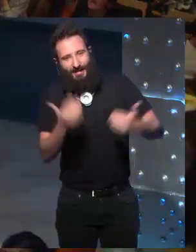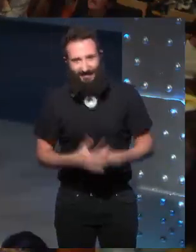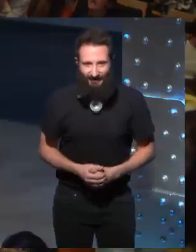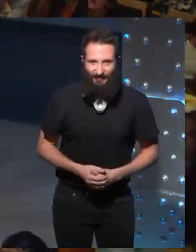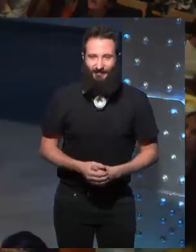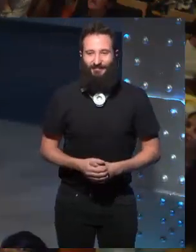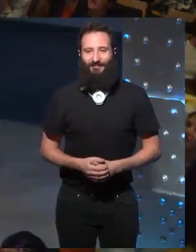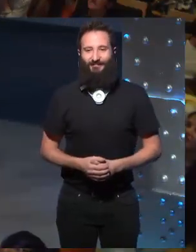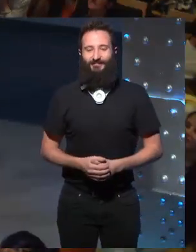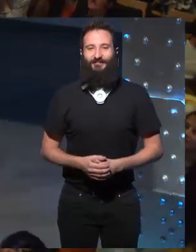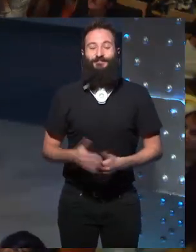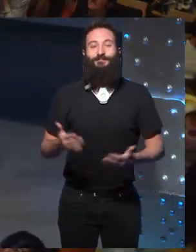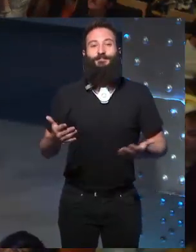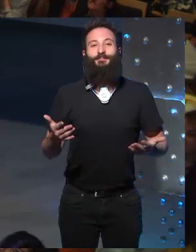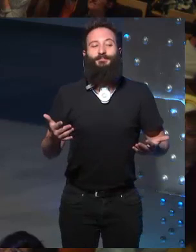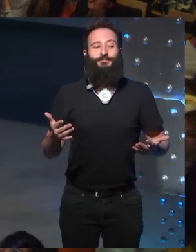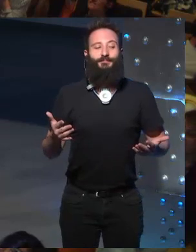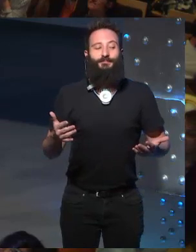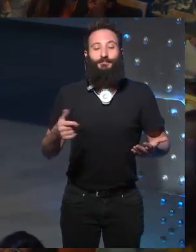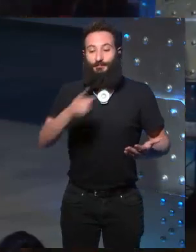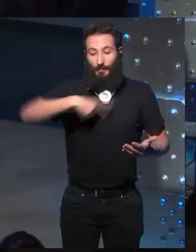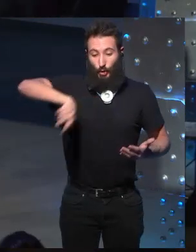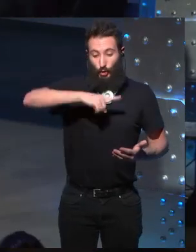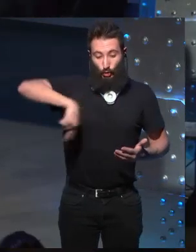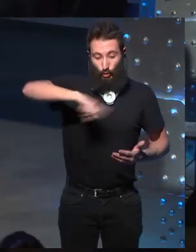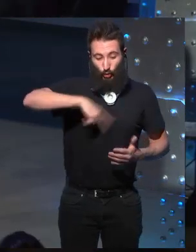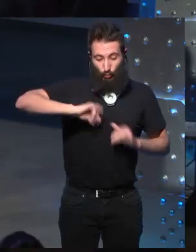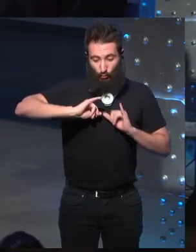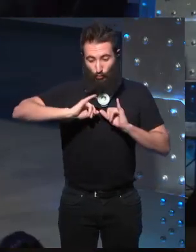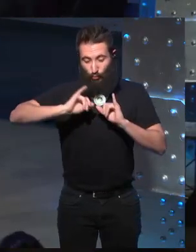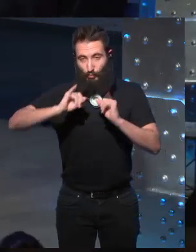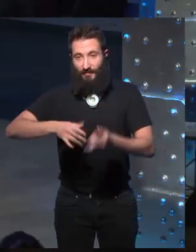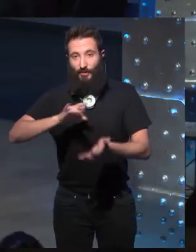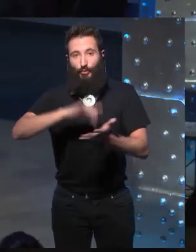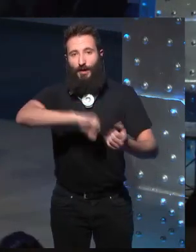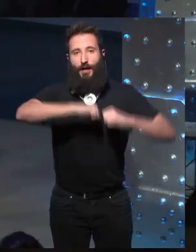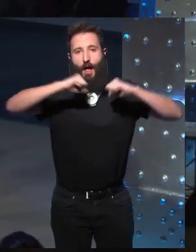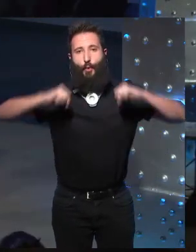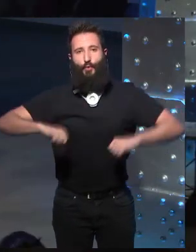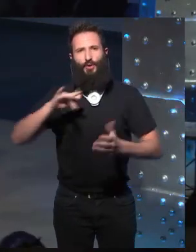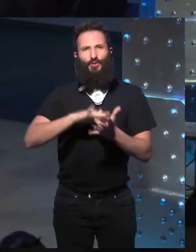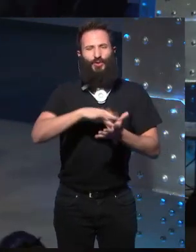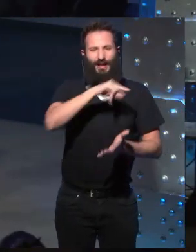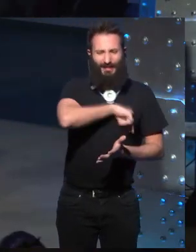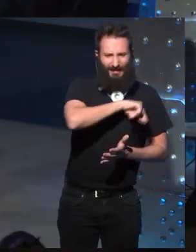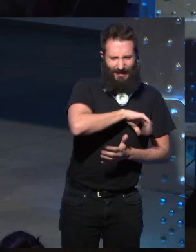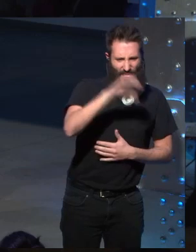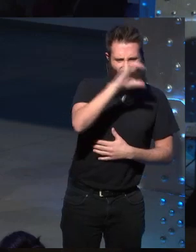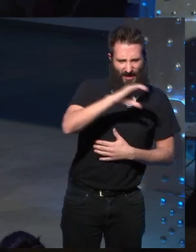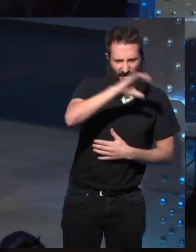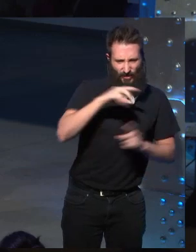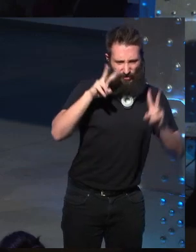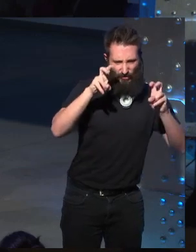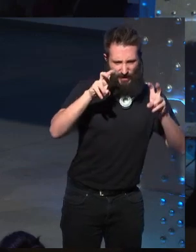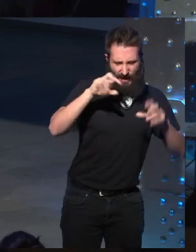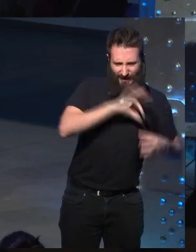to an agreement that your end question is, how do scientists feel about feelings? Is that pretty much